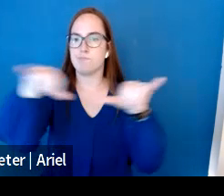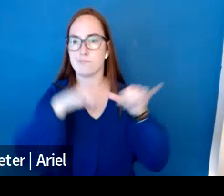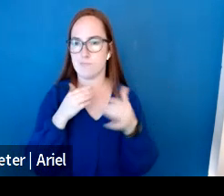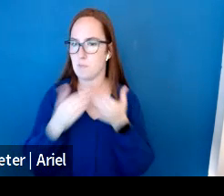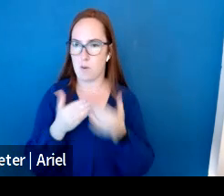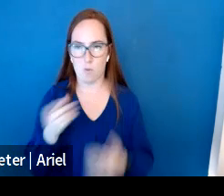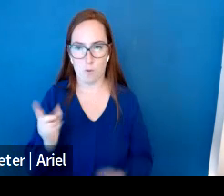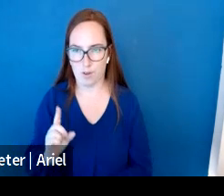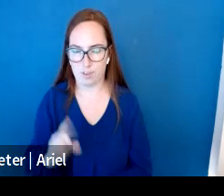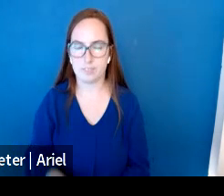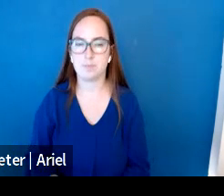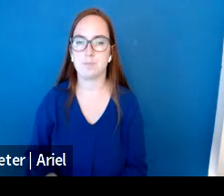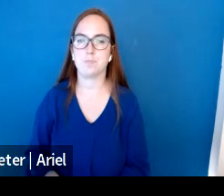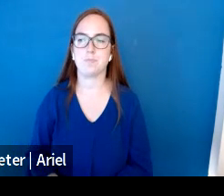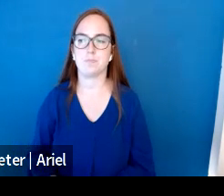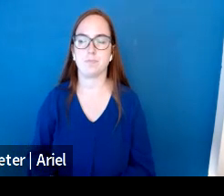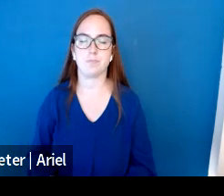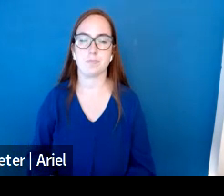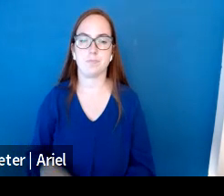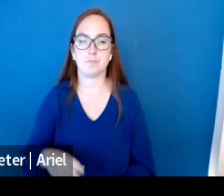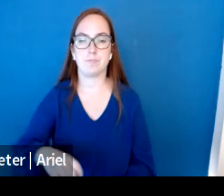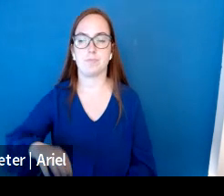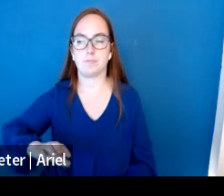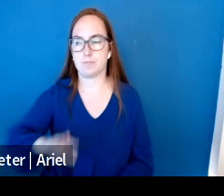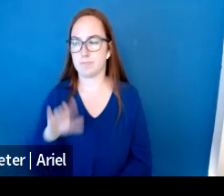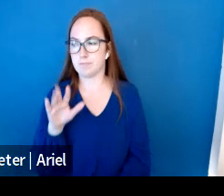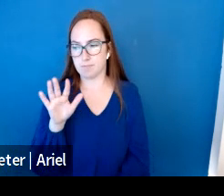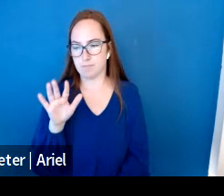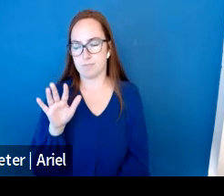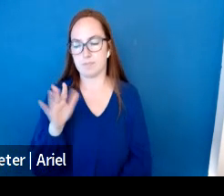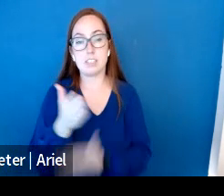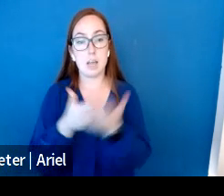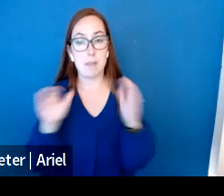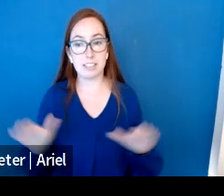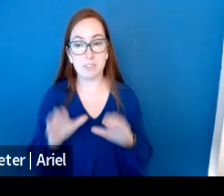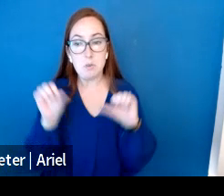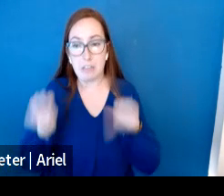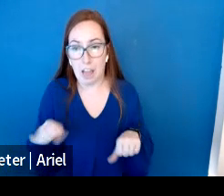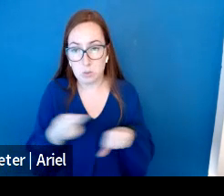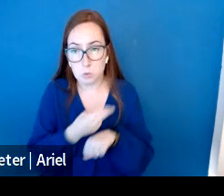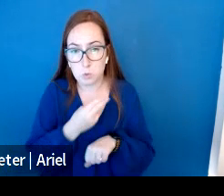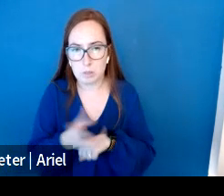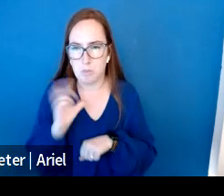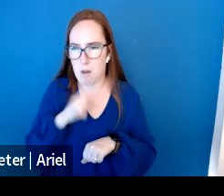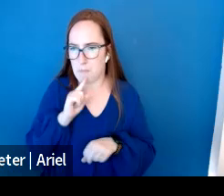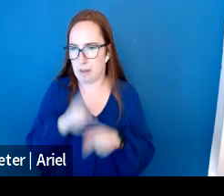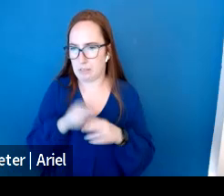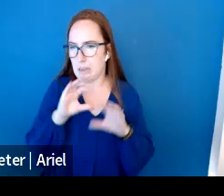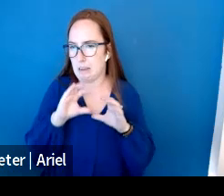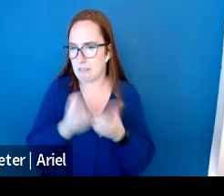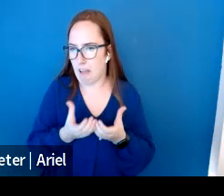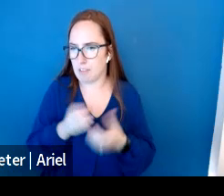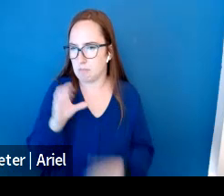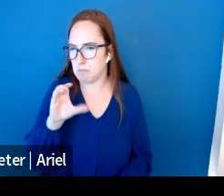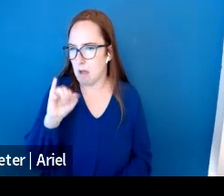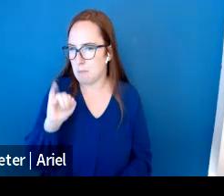Some of the activities that can be used, I mentioned some of them that are used in the Classwide Intervention